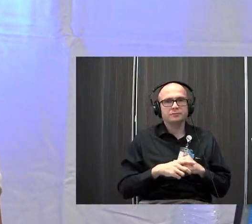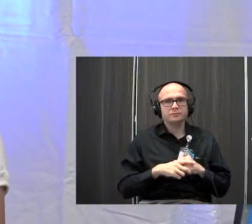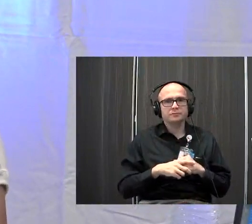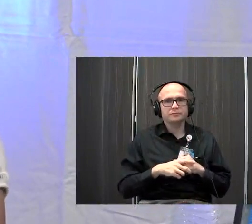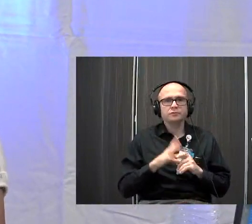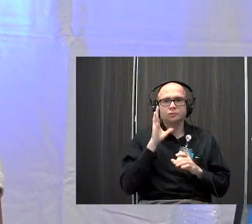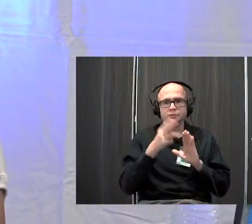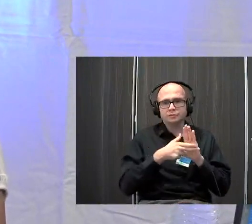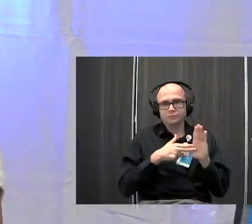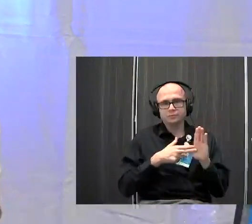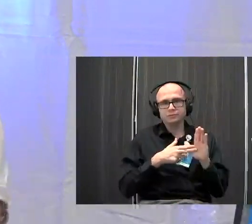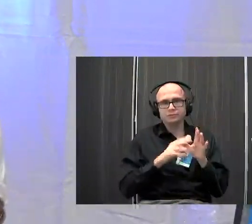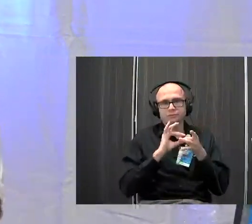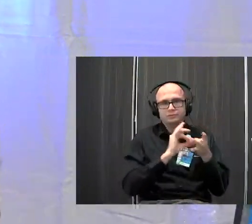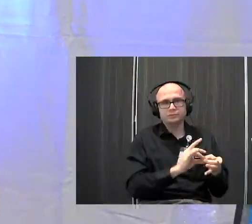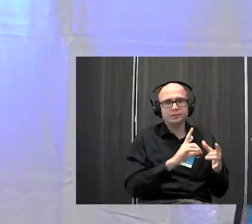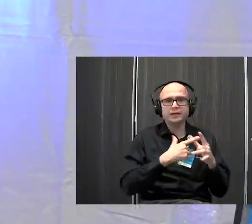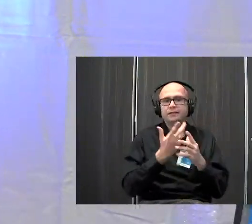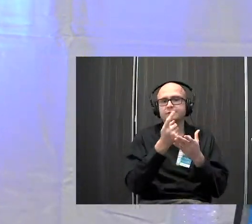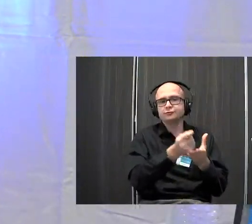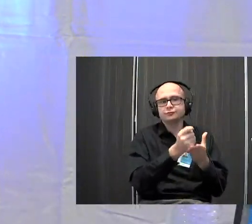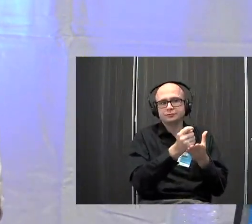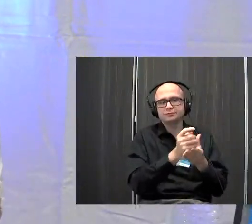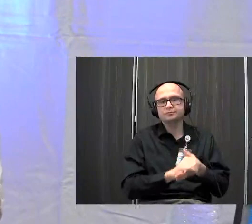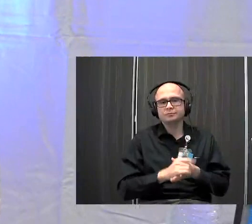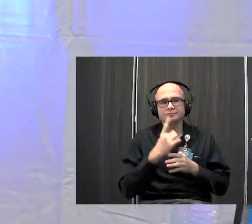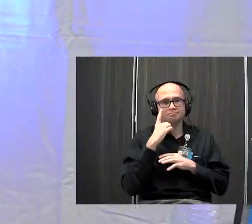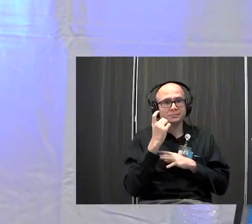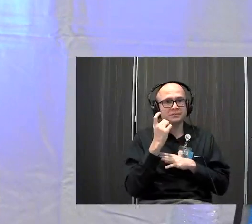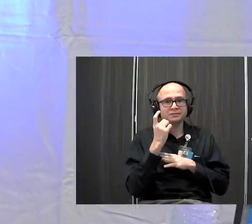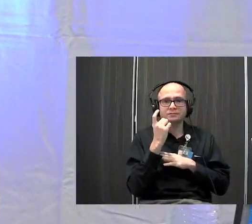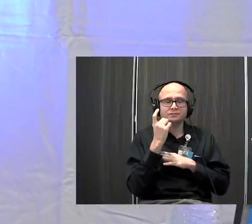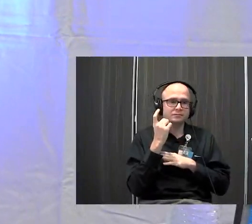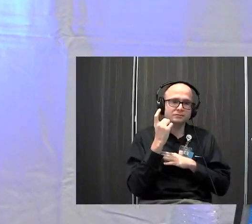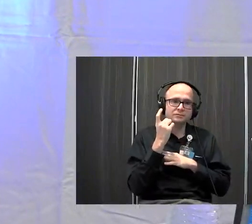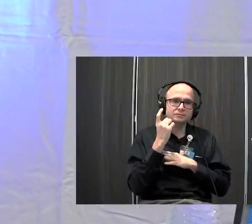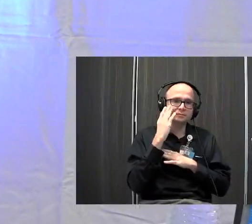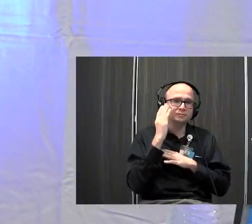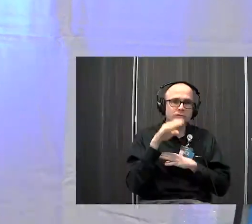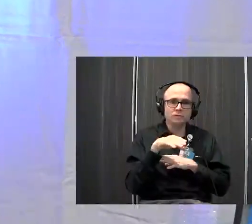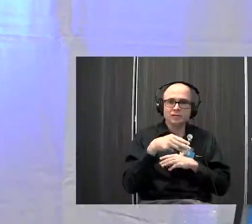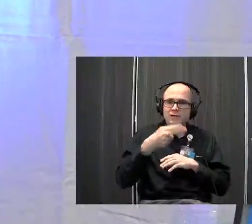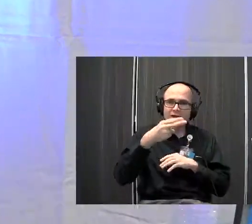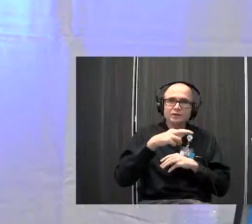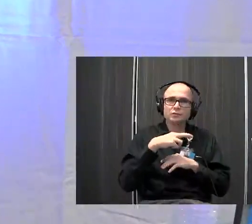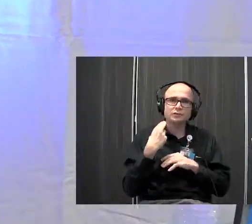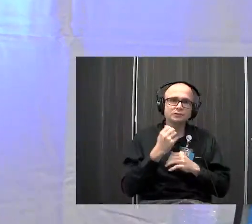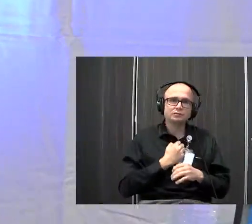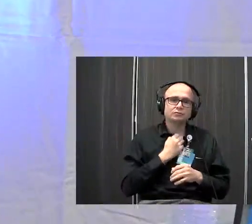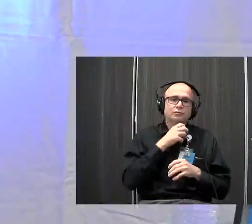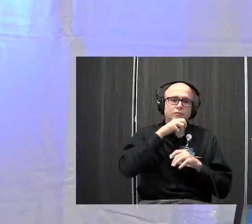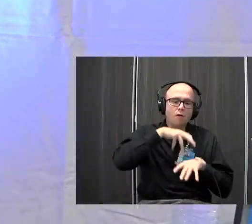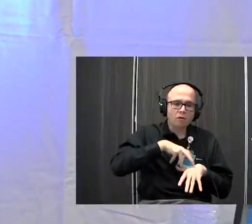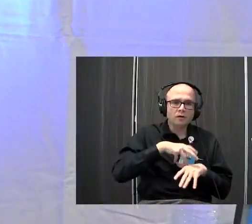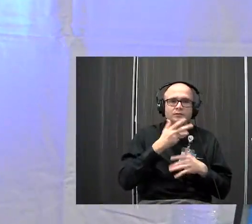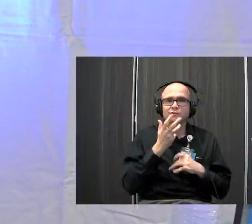I would diagnose based on that and then treat them as if they did, just because we know that, they're at higher risk of things like aspiration. I don't want